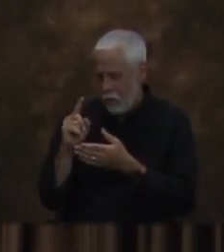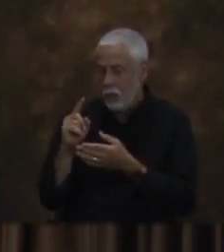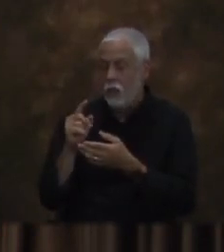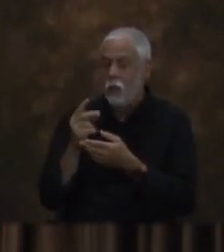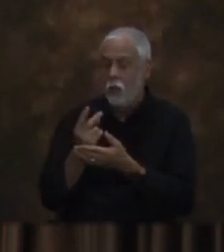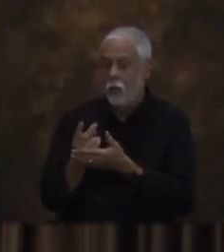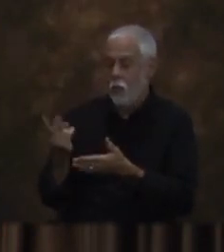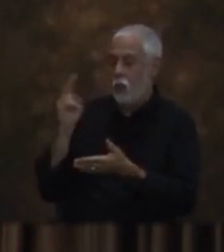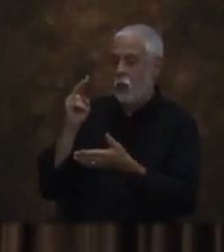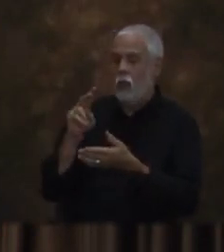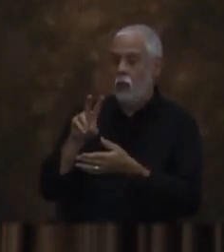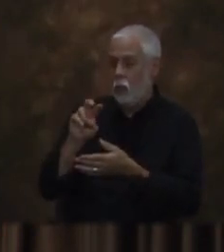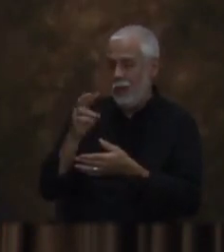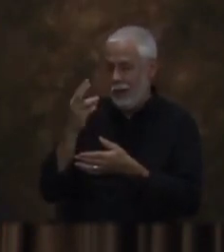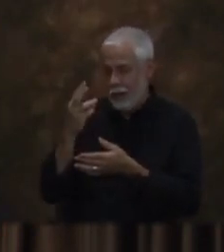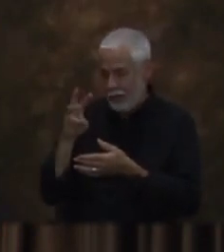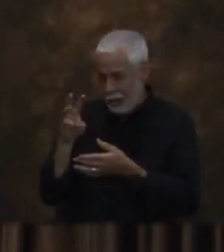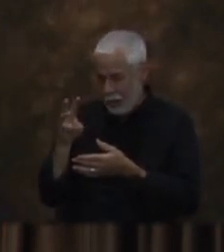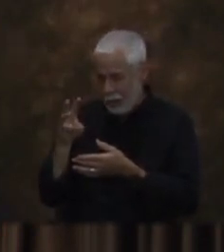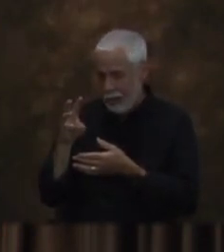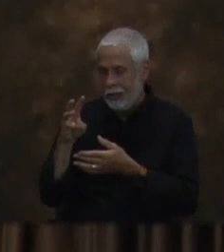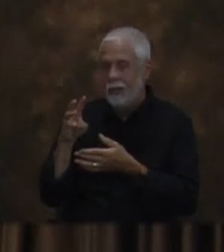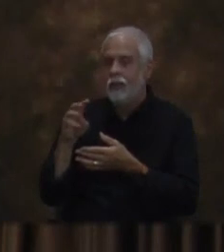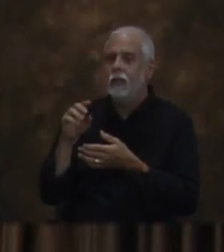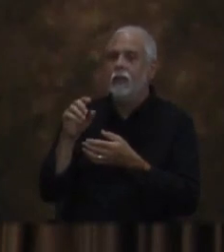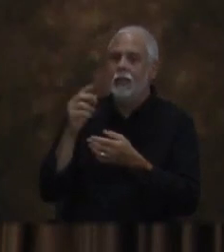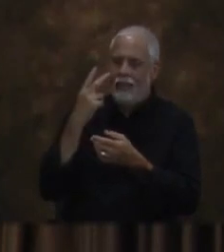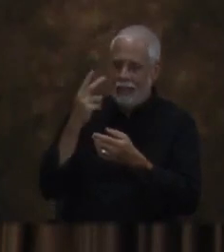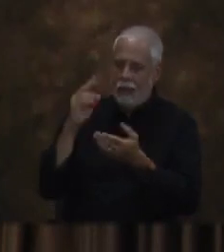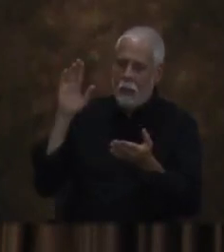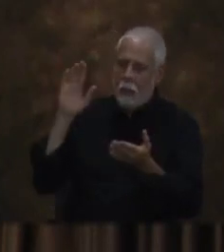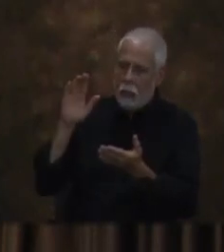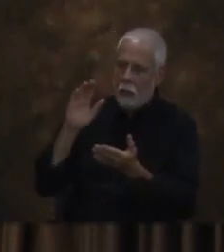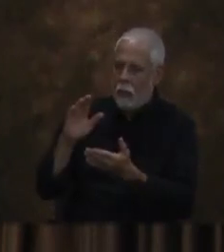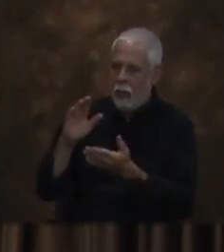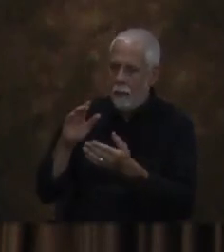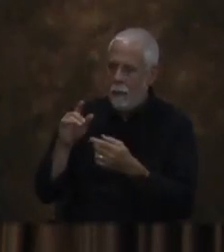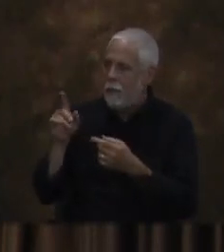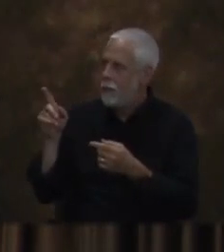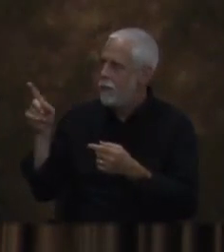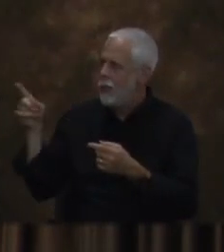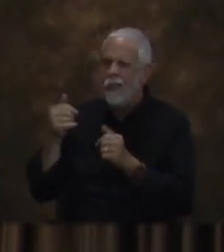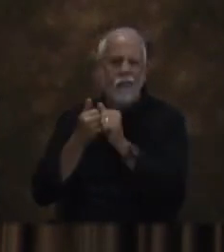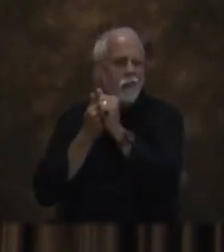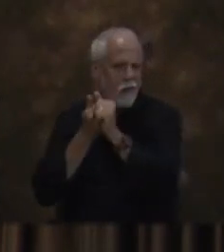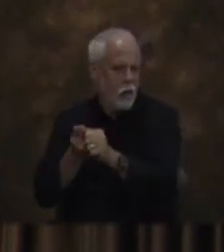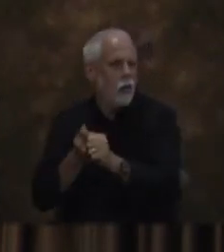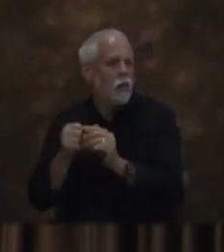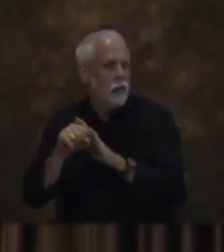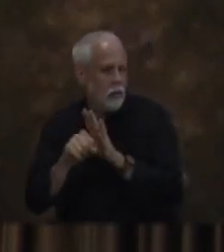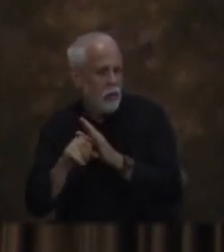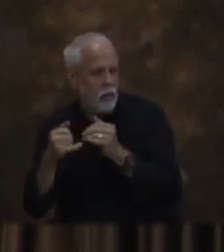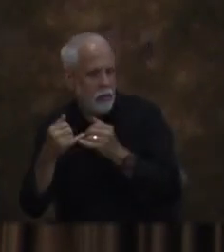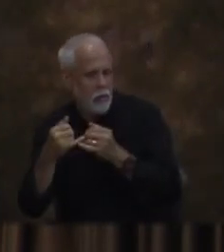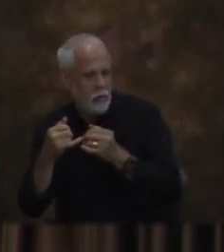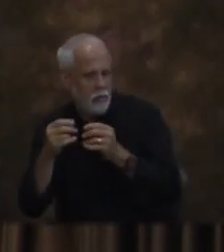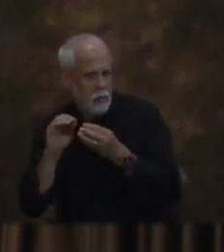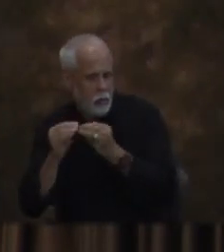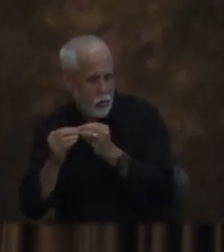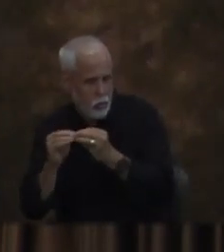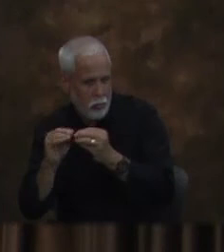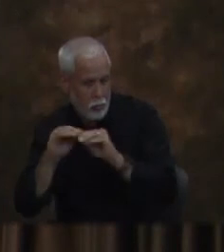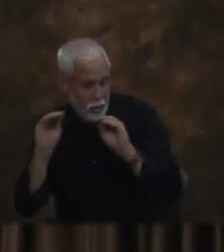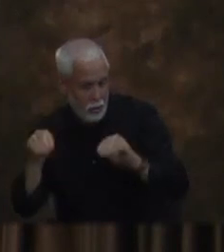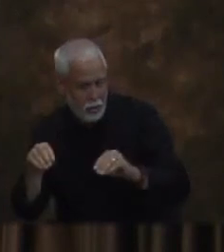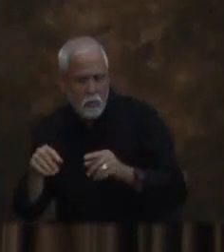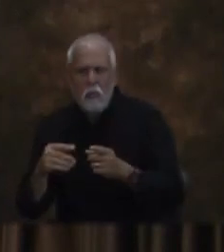week before 217. So starting to see that wane. Probably follows the state line graph, I imagine. Yeah.